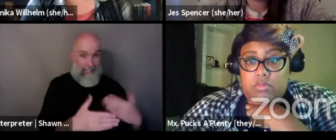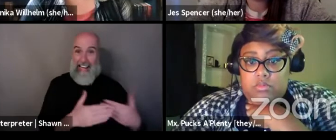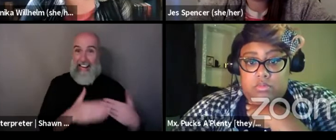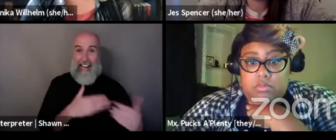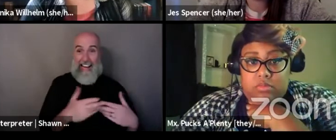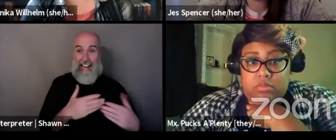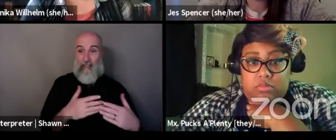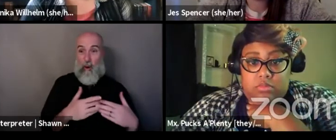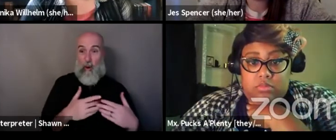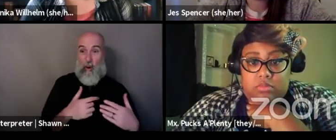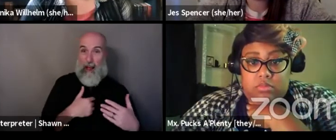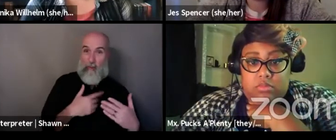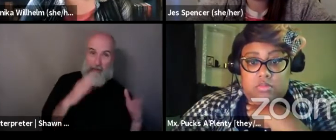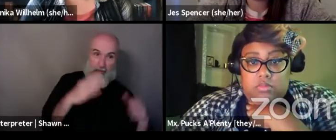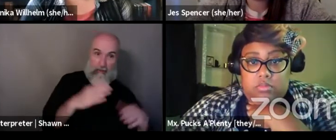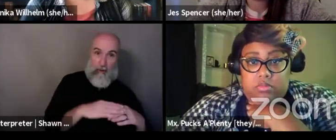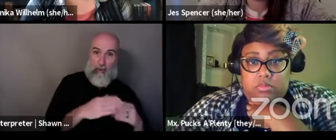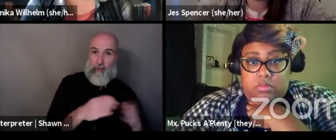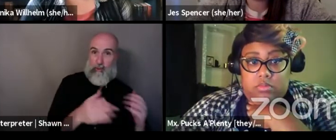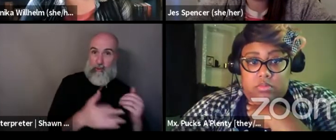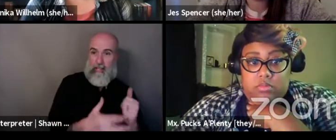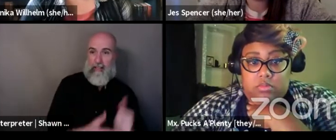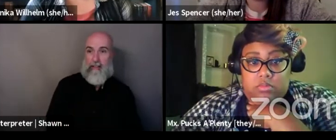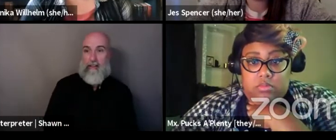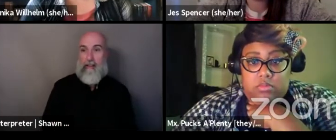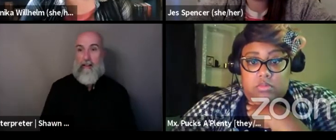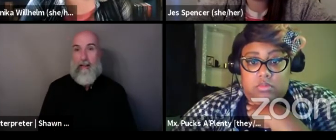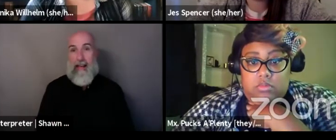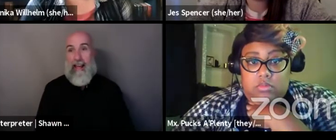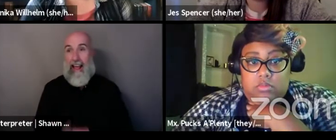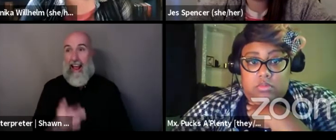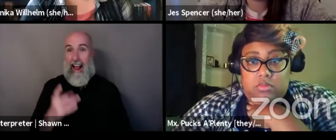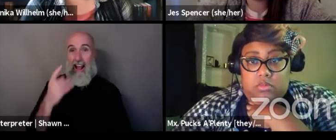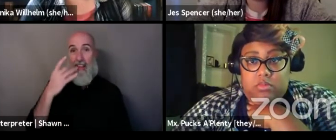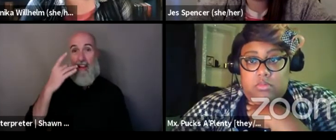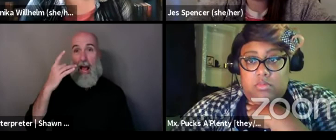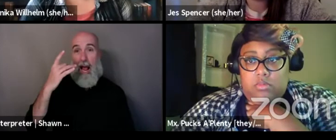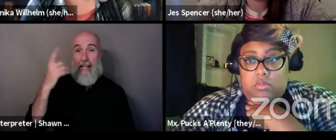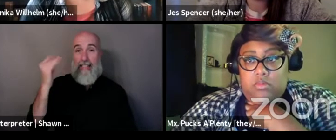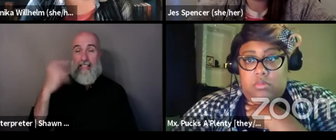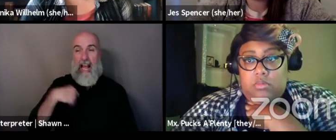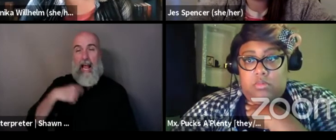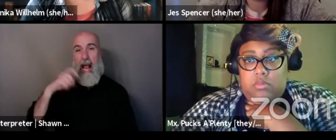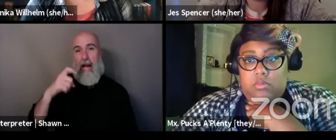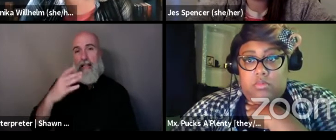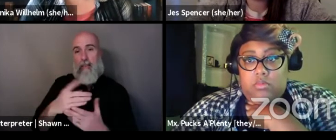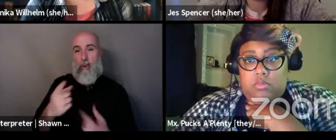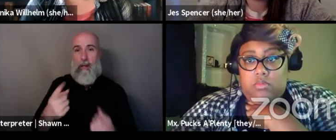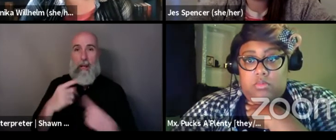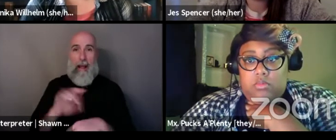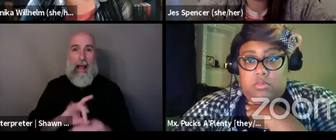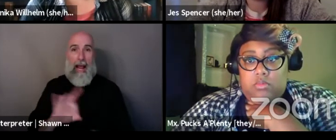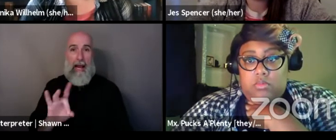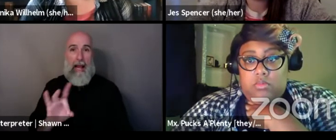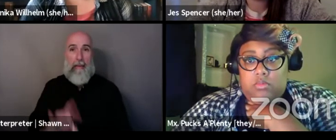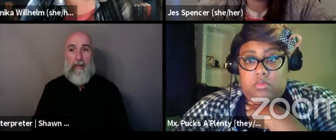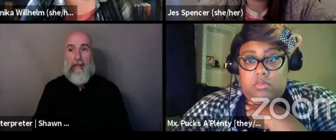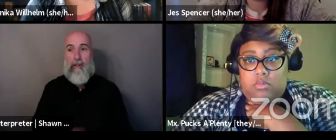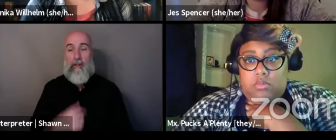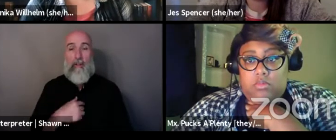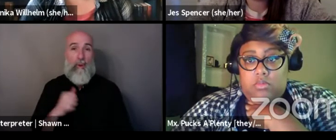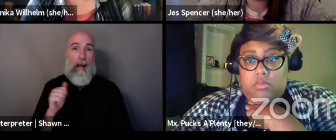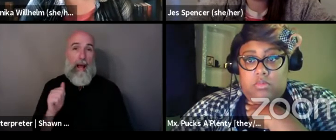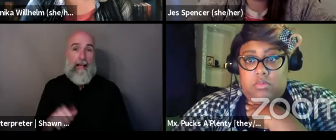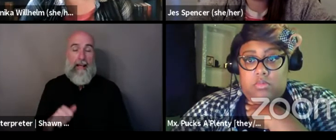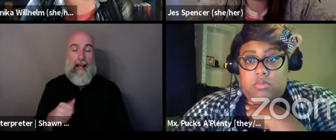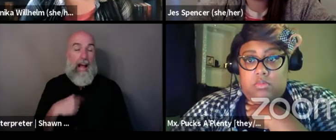it was during tech. And, you know, the lighting designer's like, I need someone in here at 8 a.m. so that